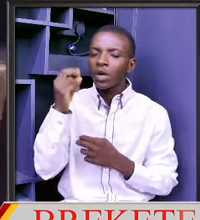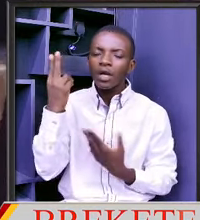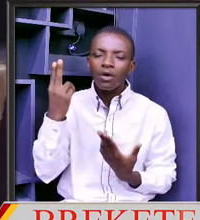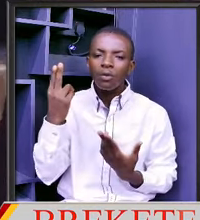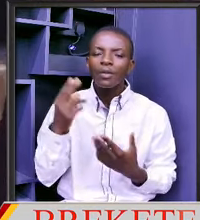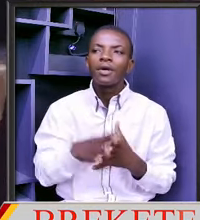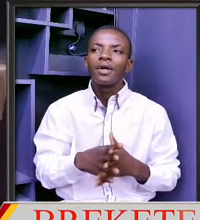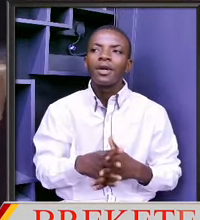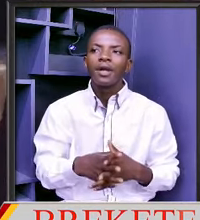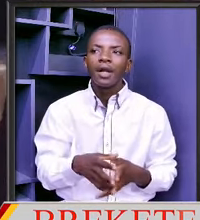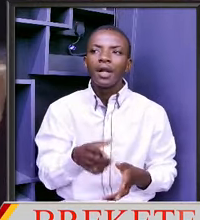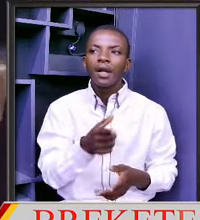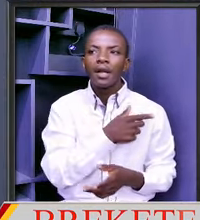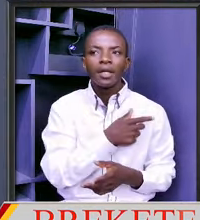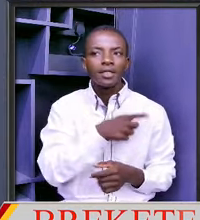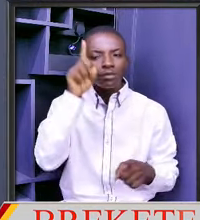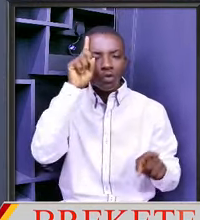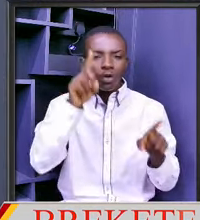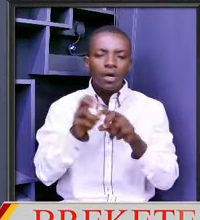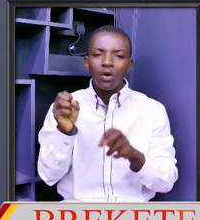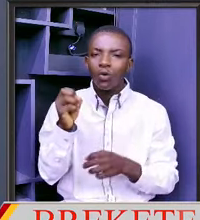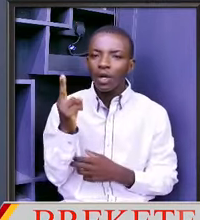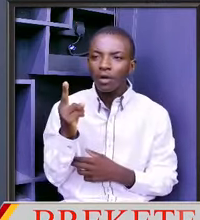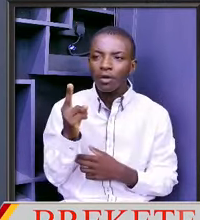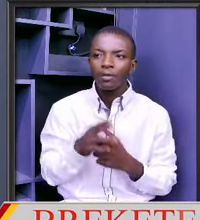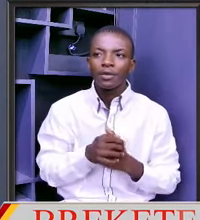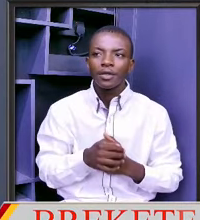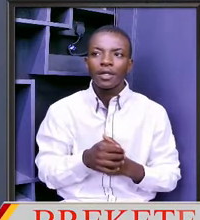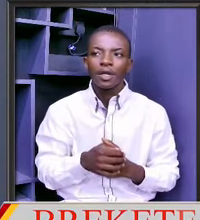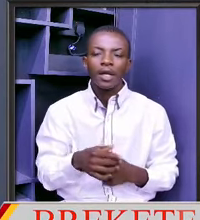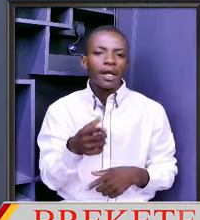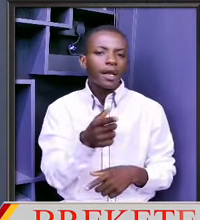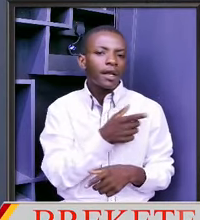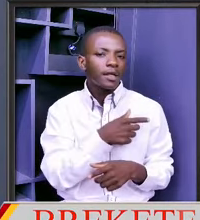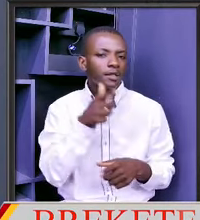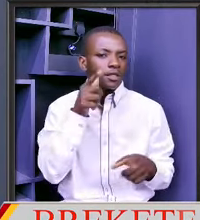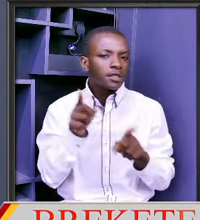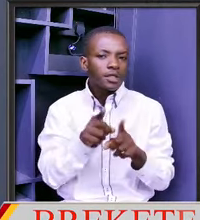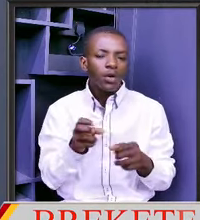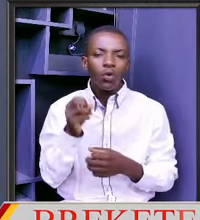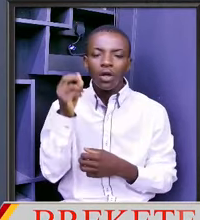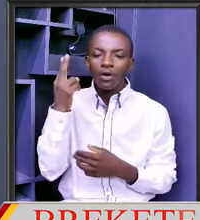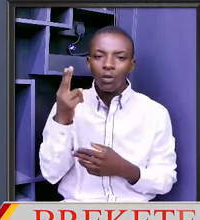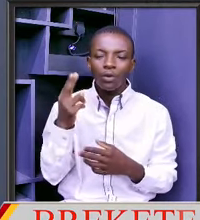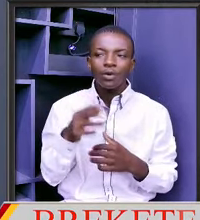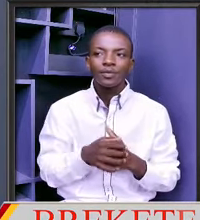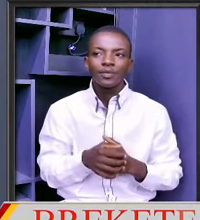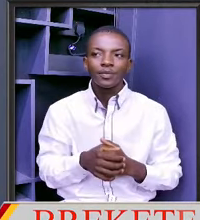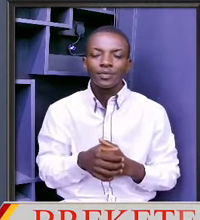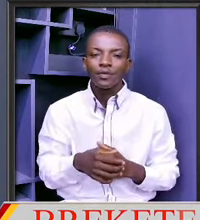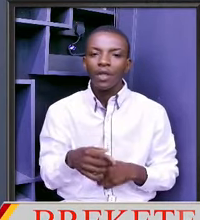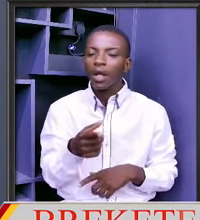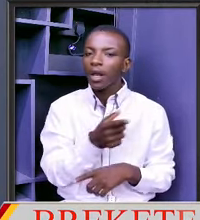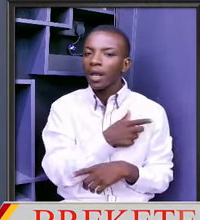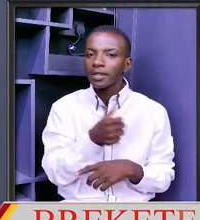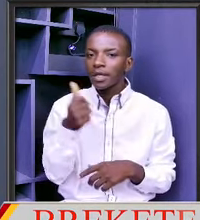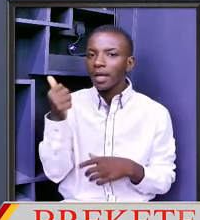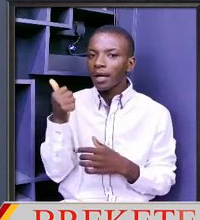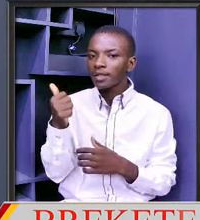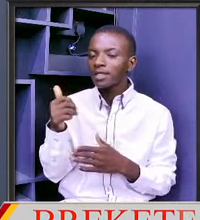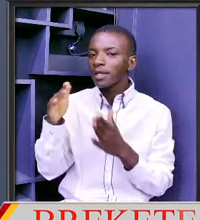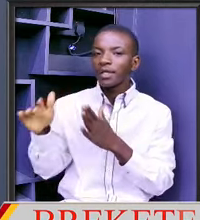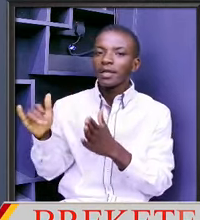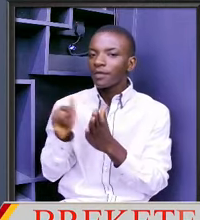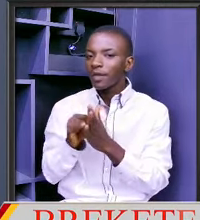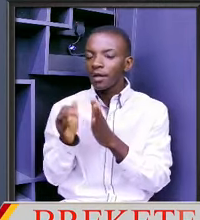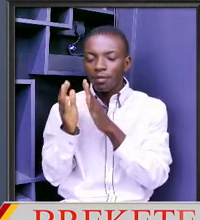up. Lazy brother, wake up. Lazy sister, wake up. Lazy auntie, leave